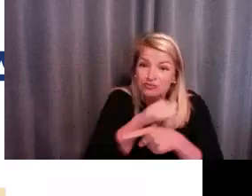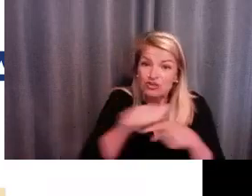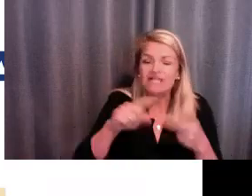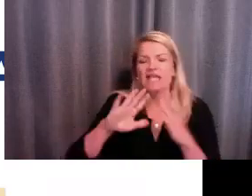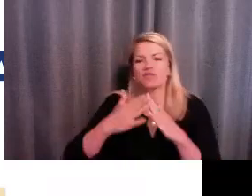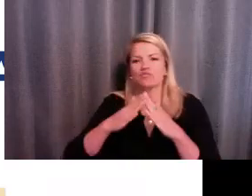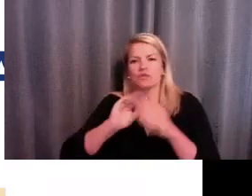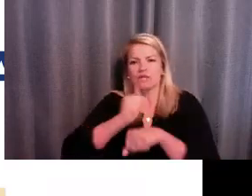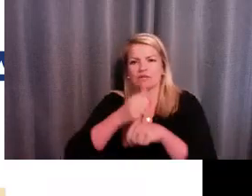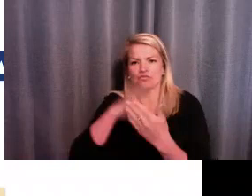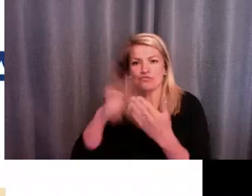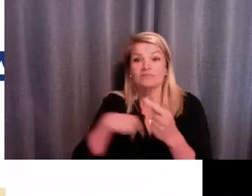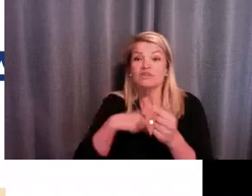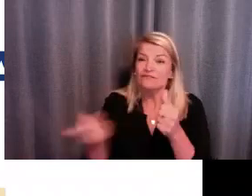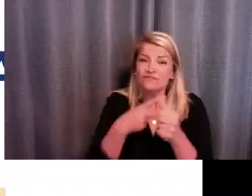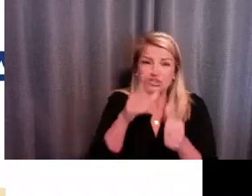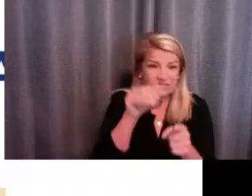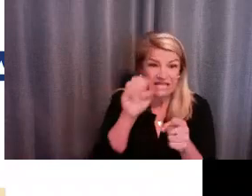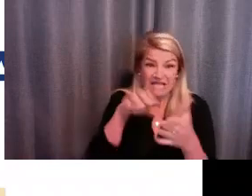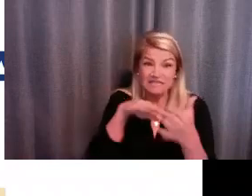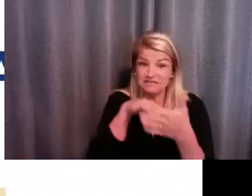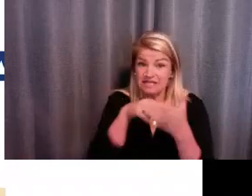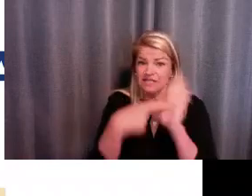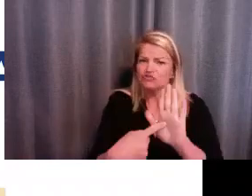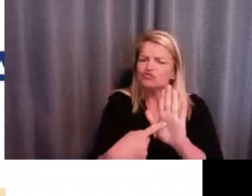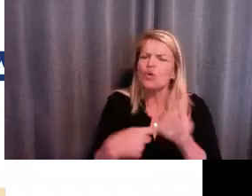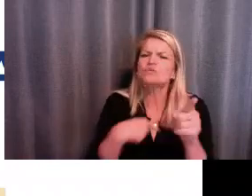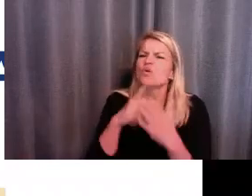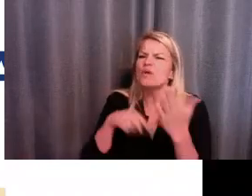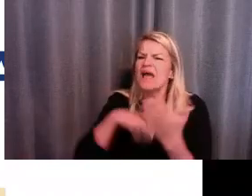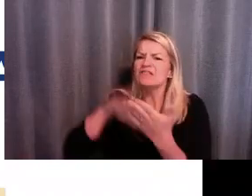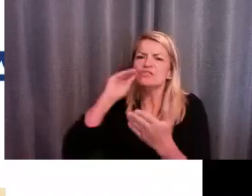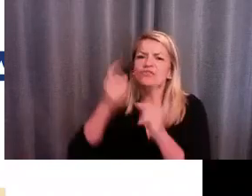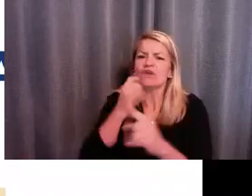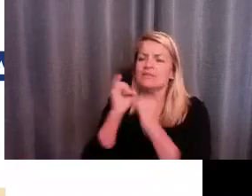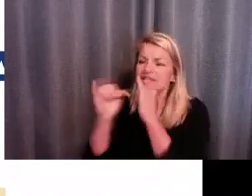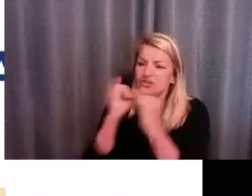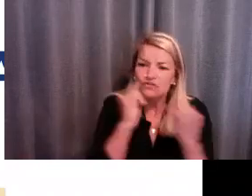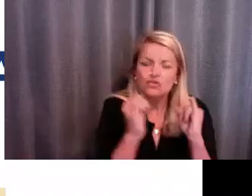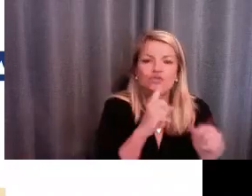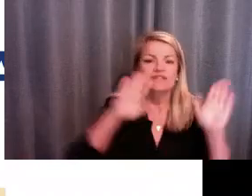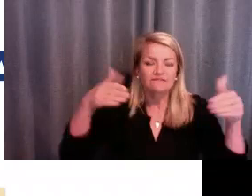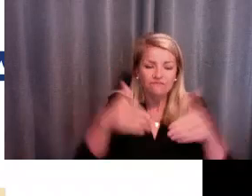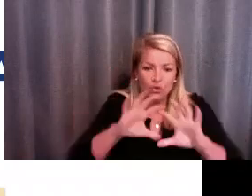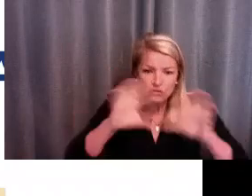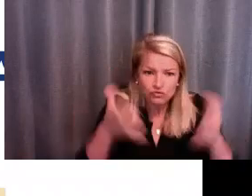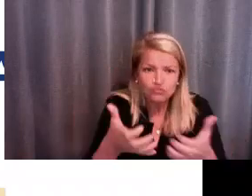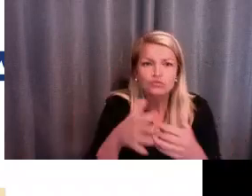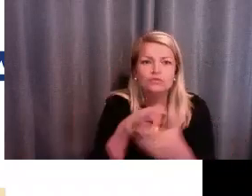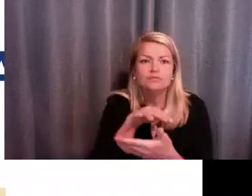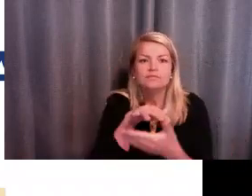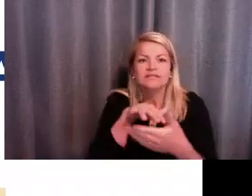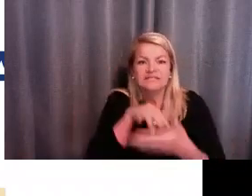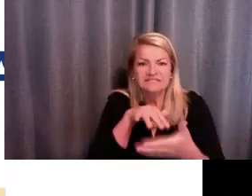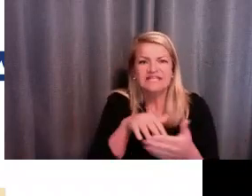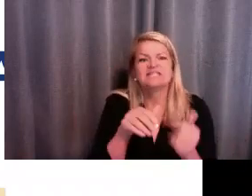first case study here shows a little bit of what I found from interview and focus group studies with immigrant caregivers of children